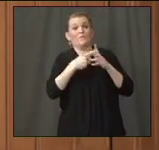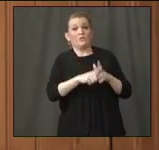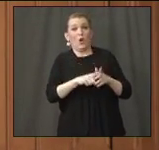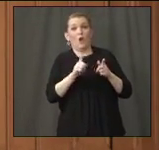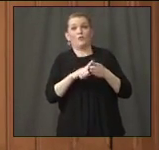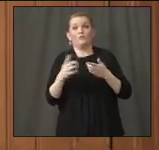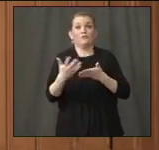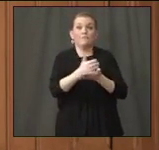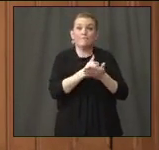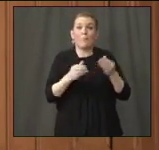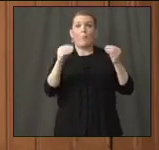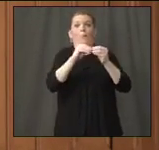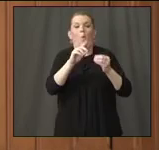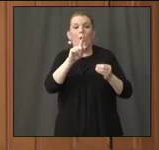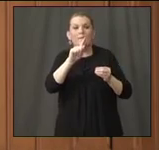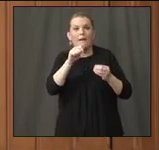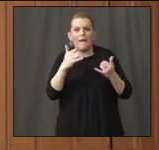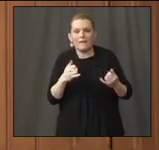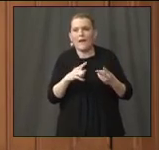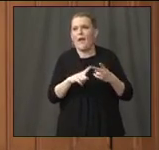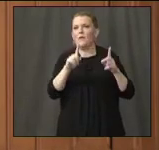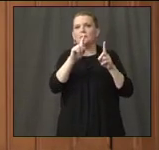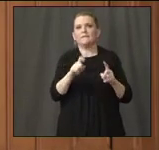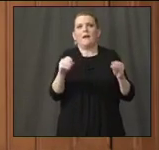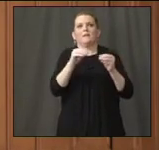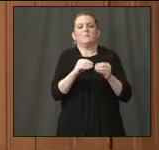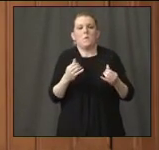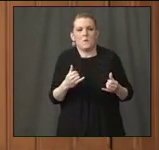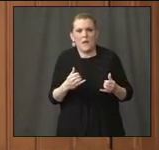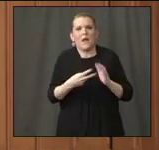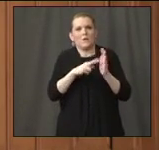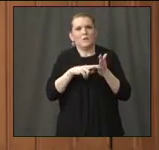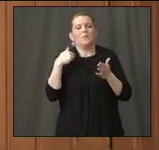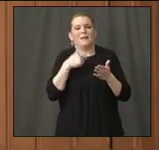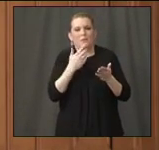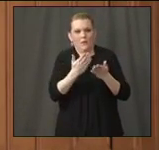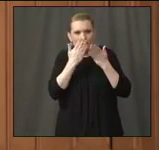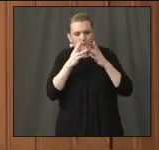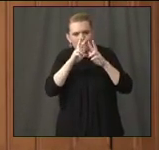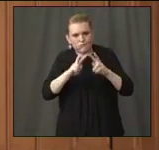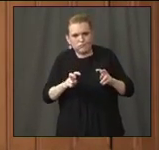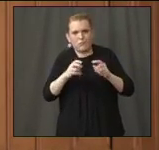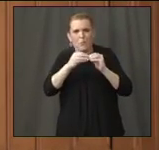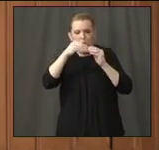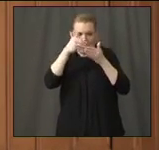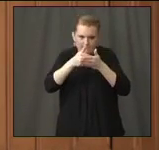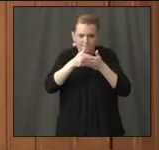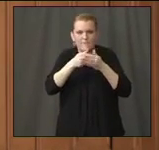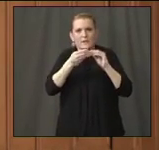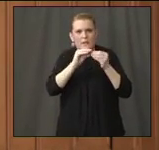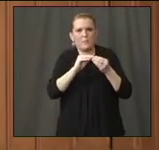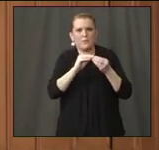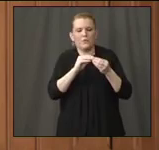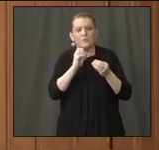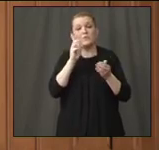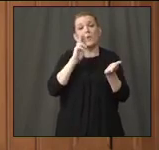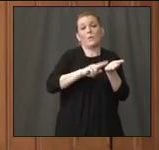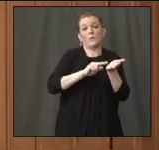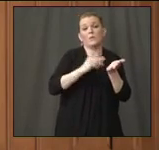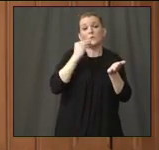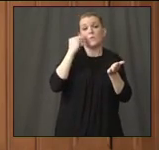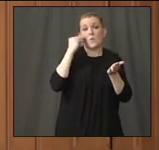the very manual nature of reporting on some of the data points, such as the nursing home reporting, we've moved that to once a week, but we will have a lot more data on that